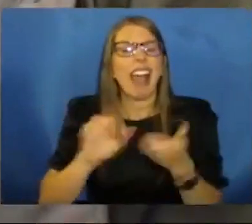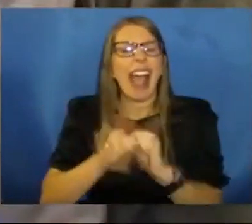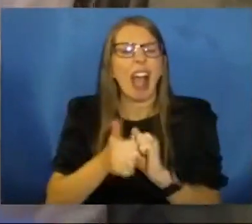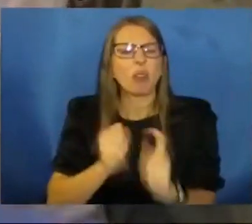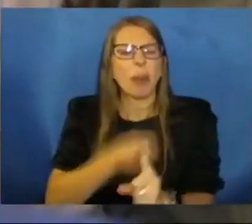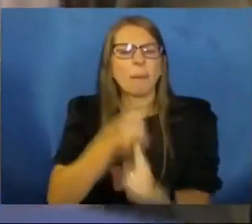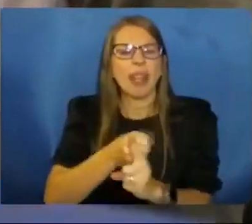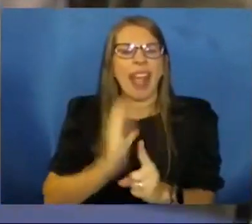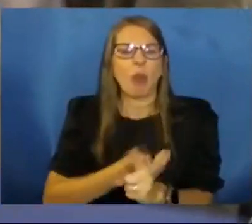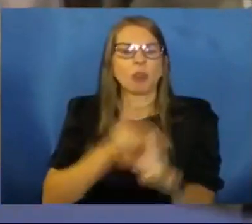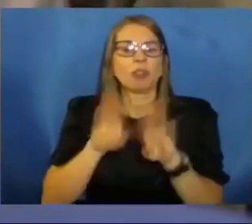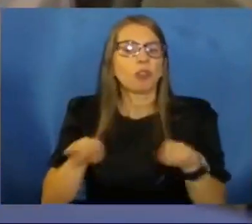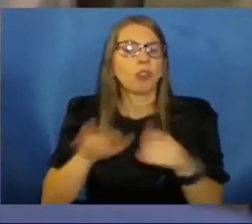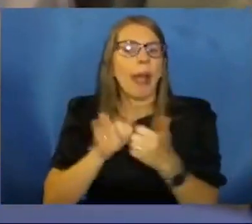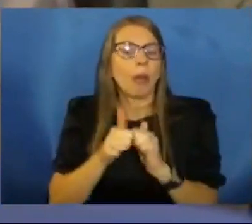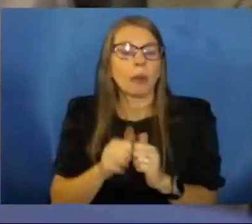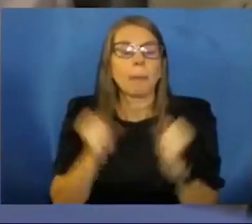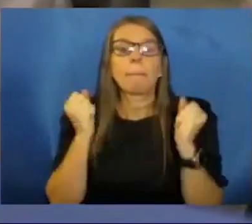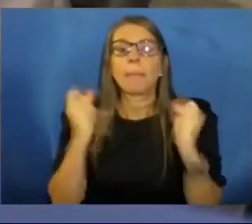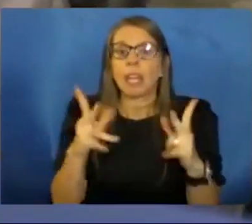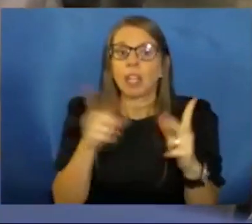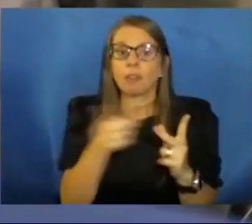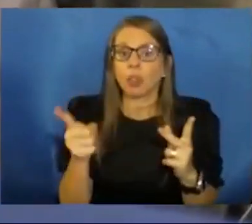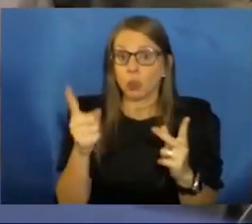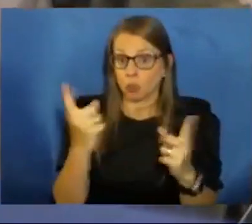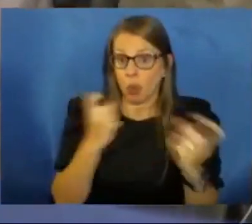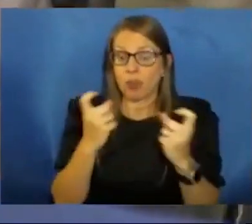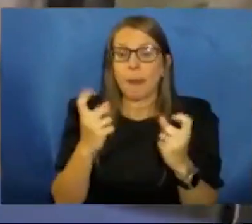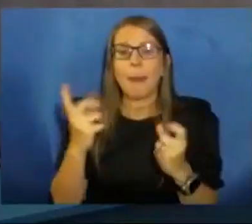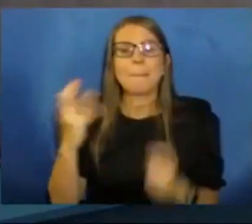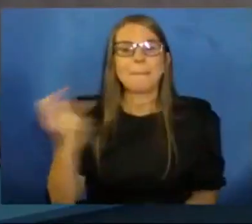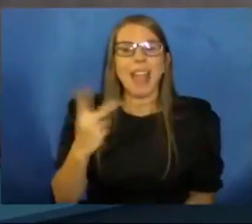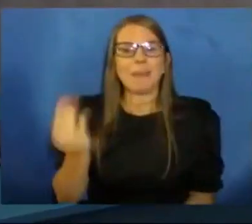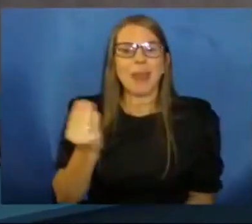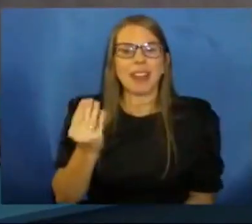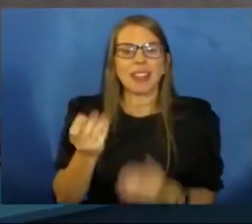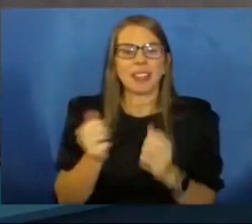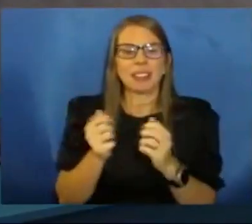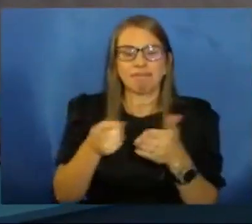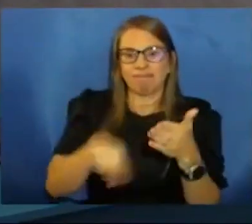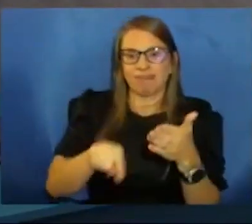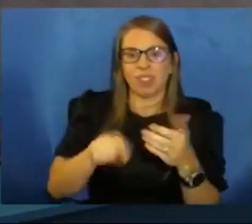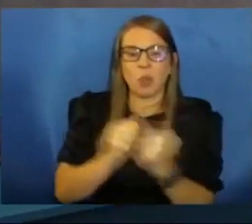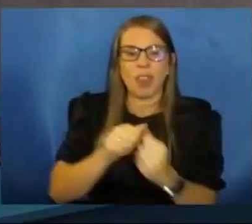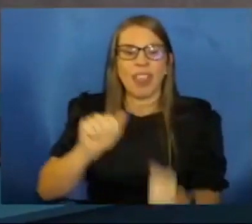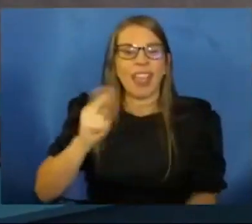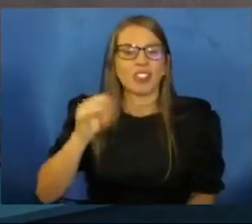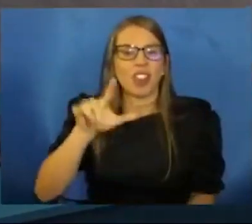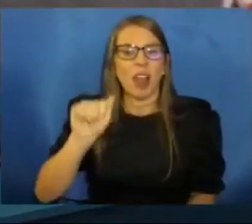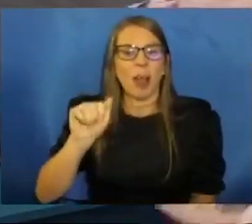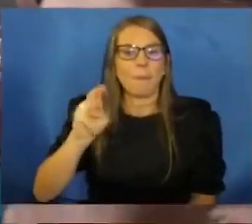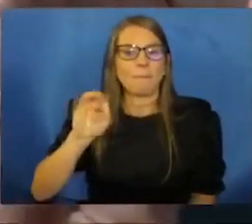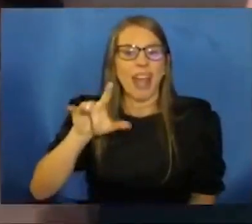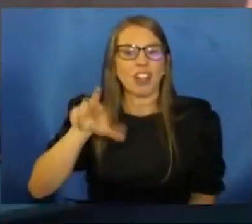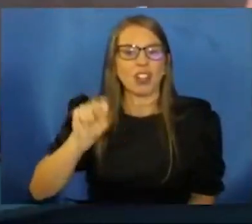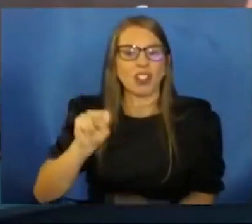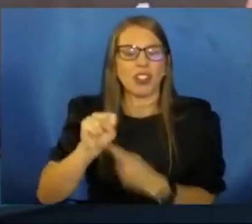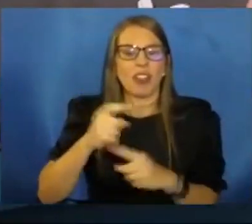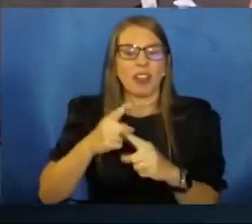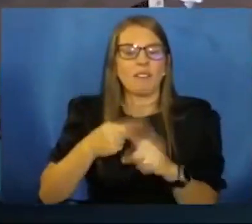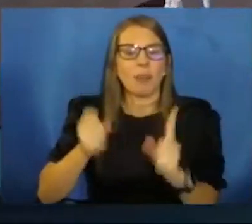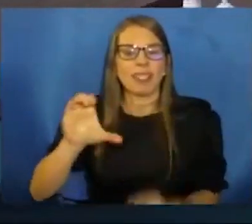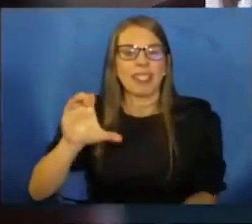deaths. And when we talk deaths, these are not, I'm not meaning to be morbid, but these are not quick deaths. And these are in younger people, and they're protracted weeks